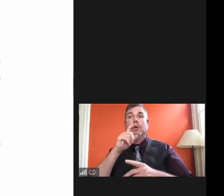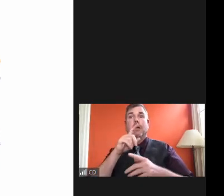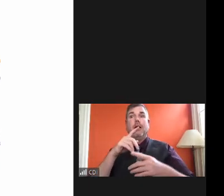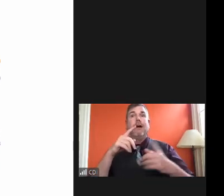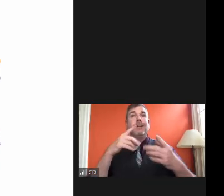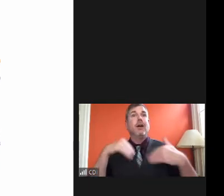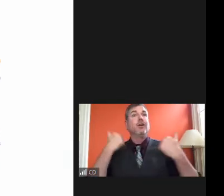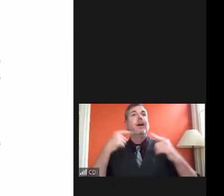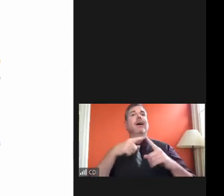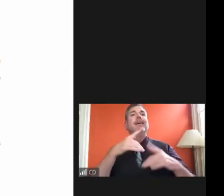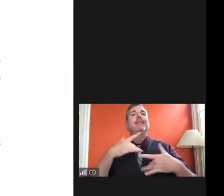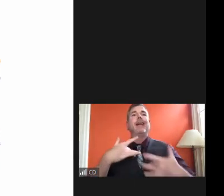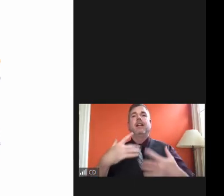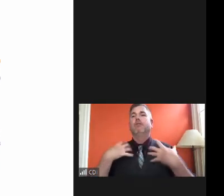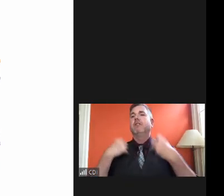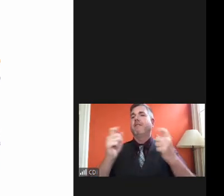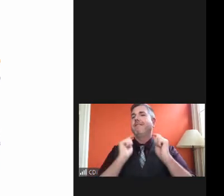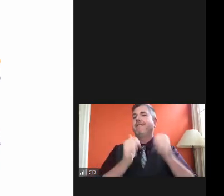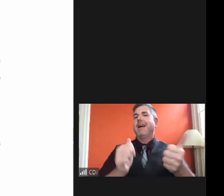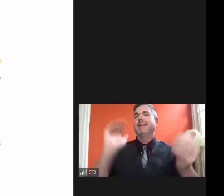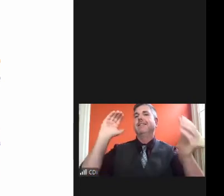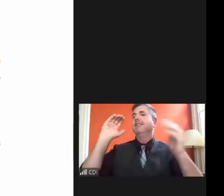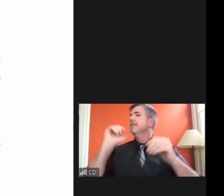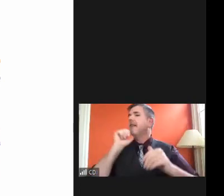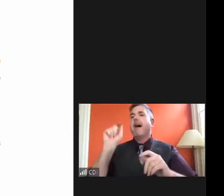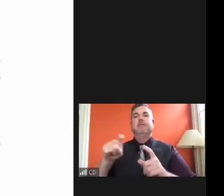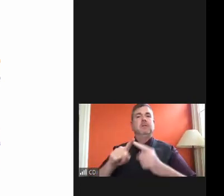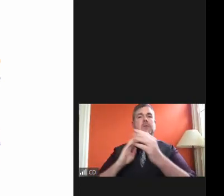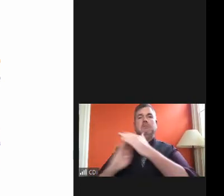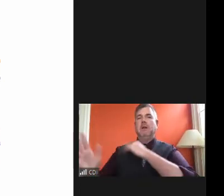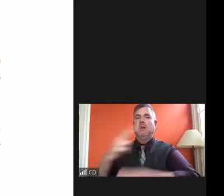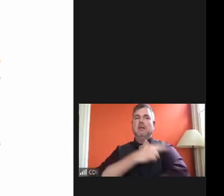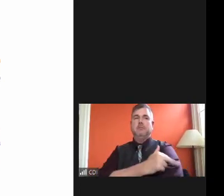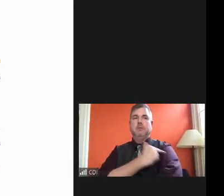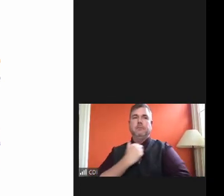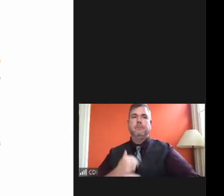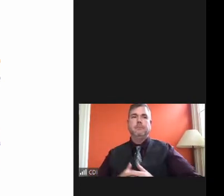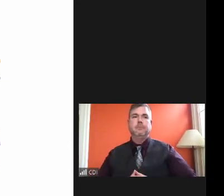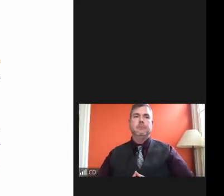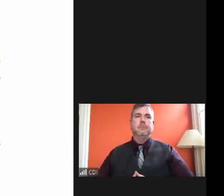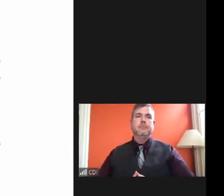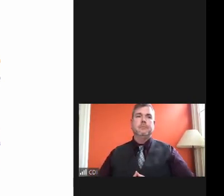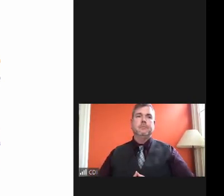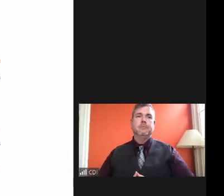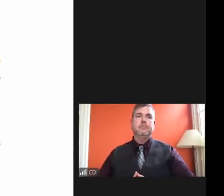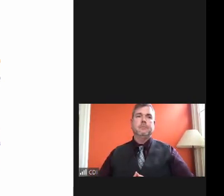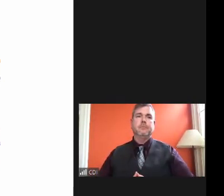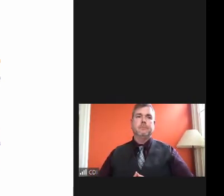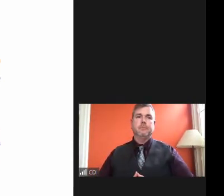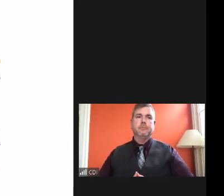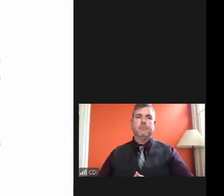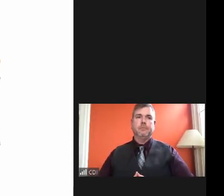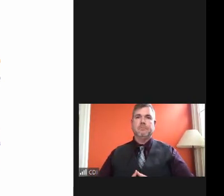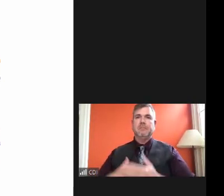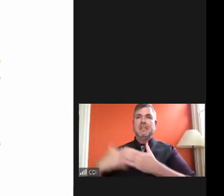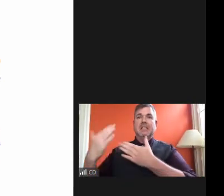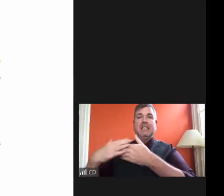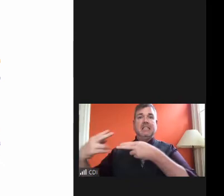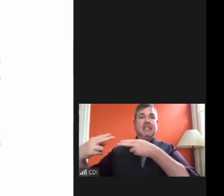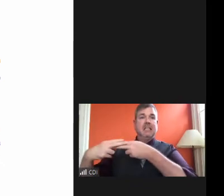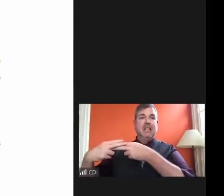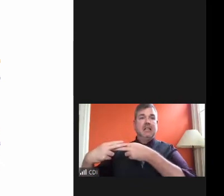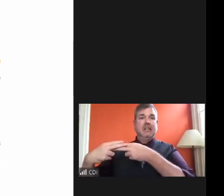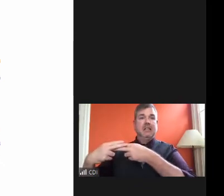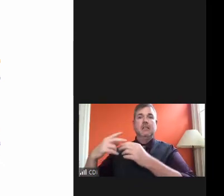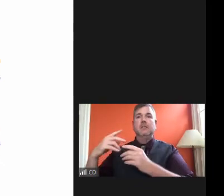of cases as they've increased over time since the beginning of the pandemic by age group. And what this shows is that above age 65 age group